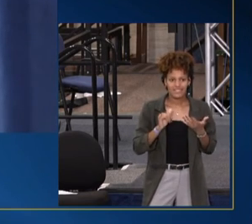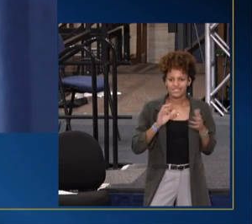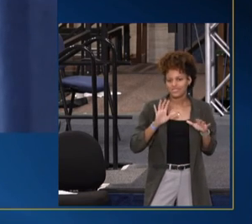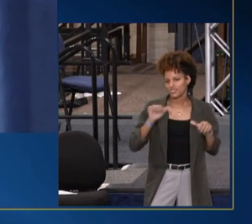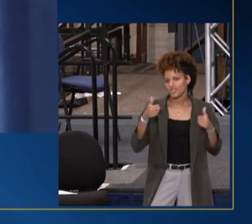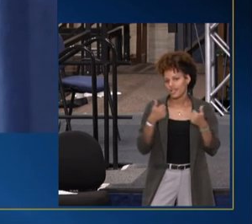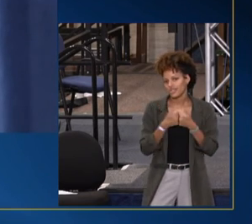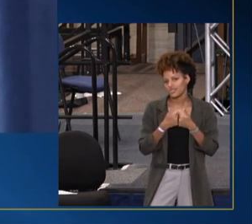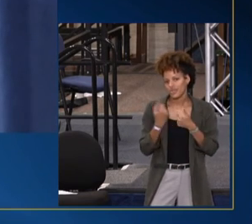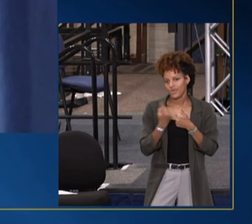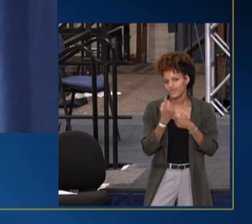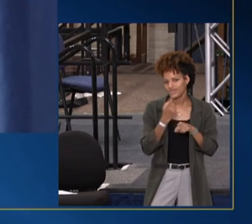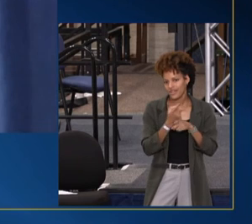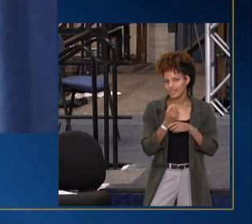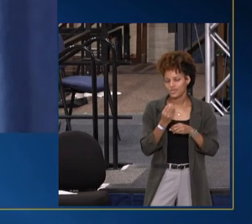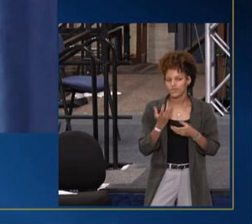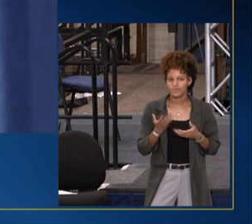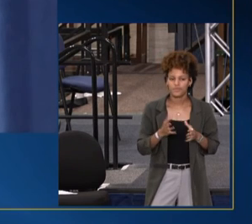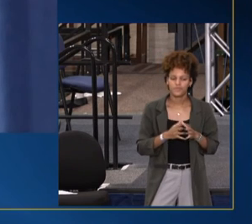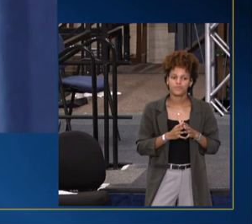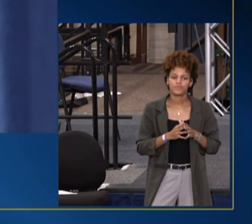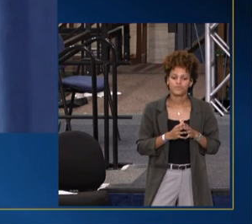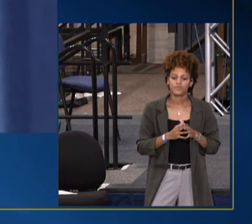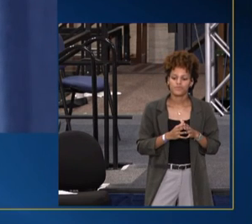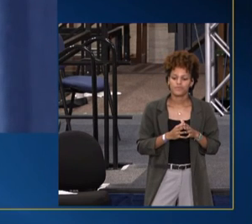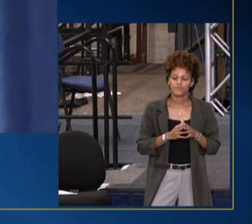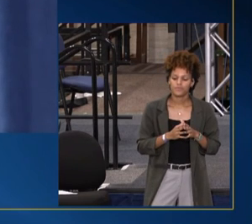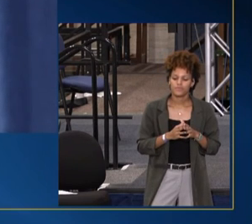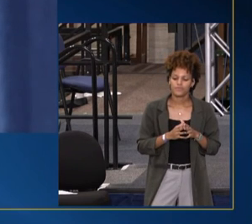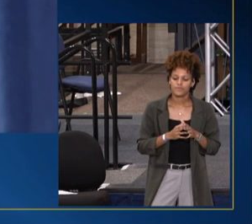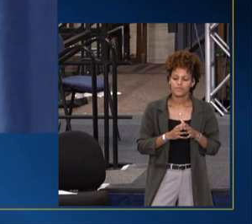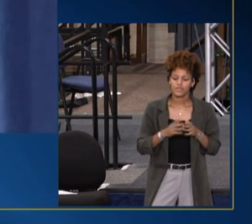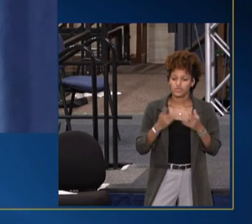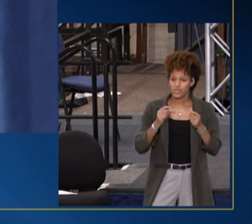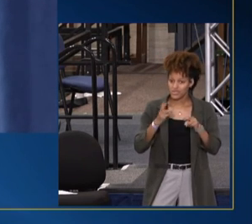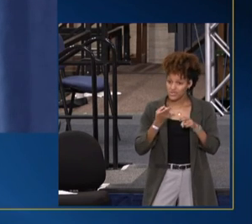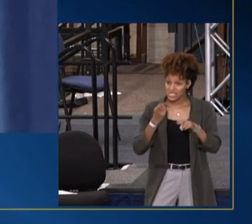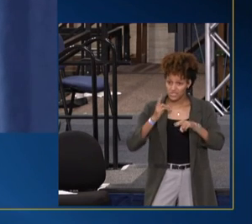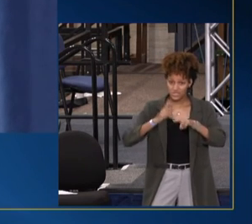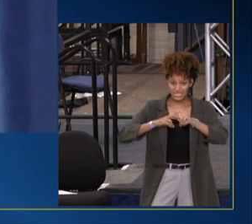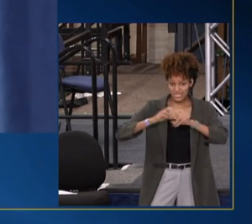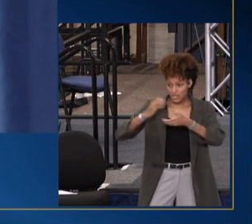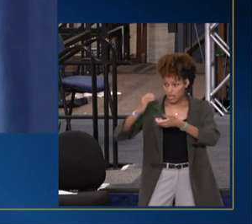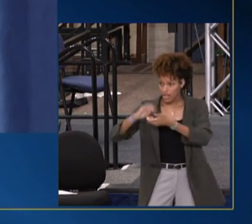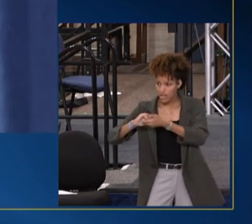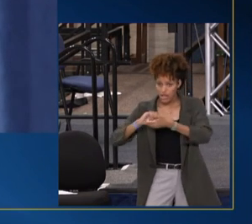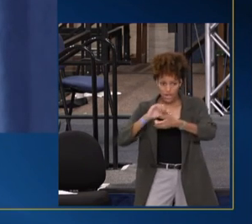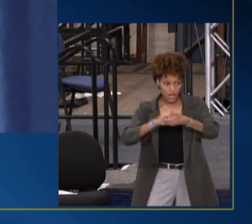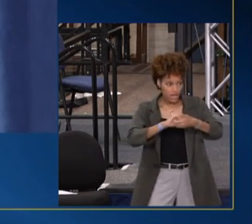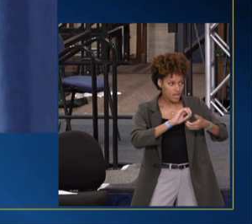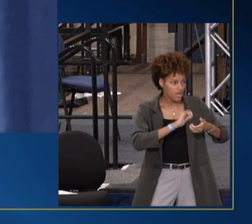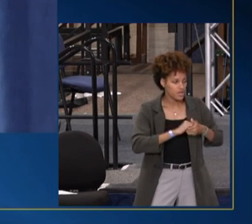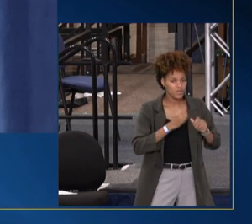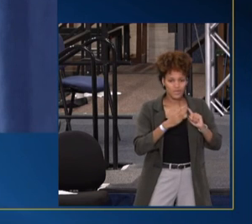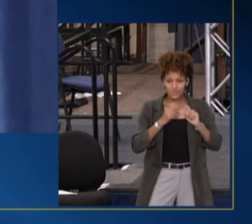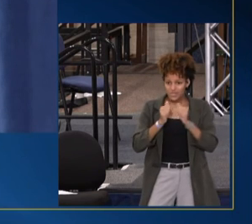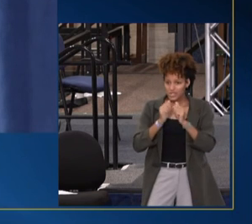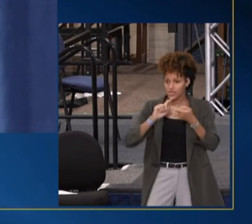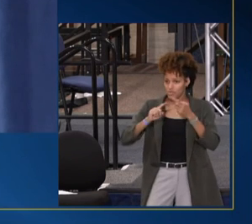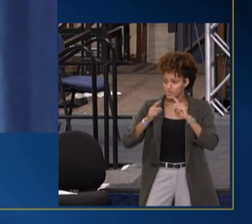a challenge, right? And so I think that increasing collaborations with community partners and the